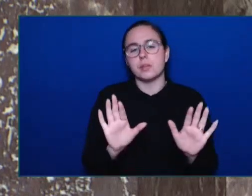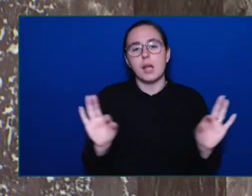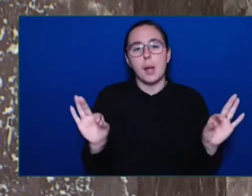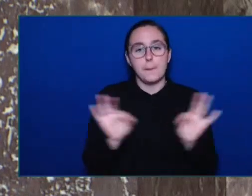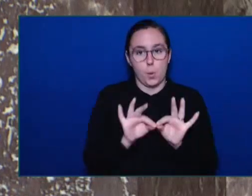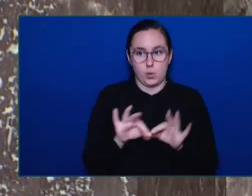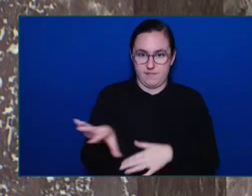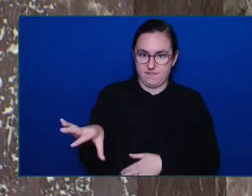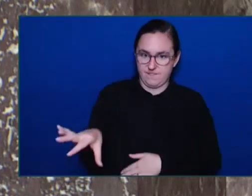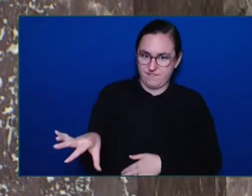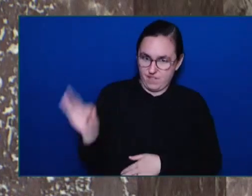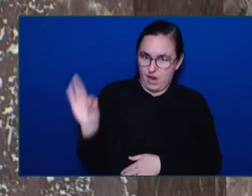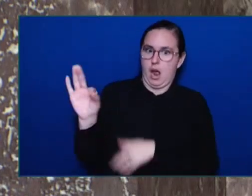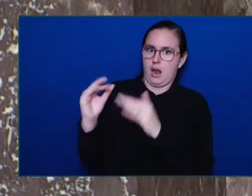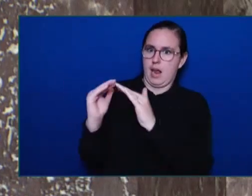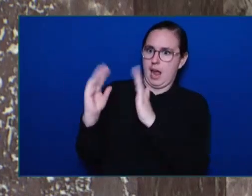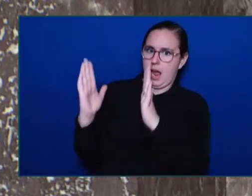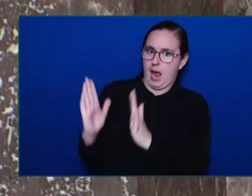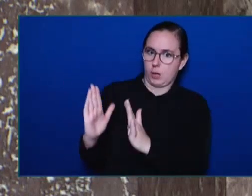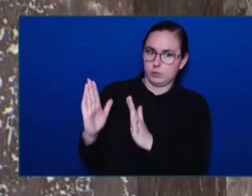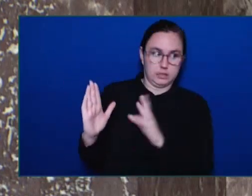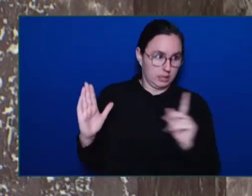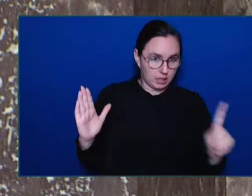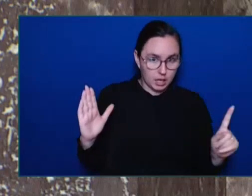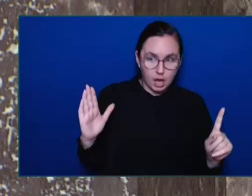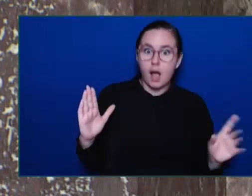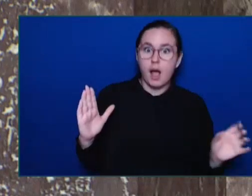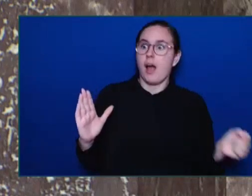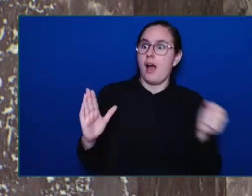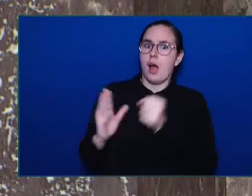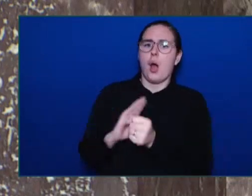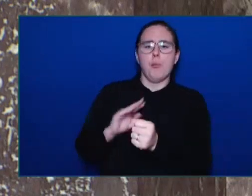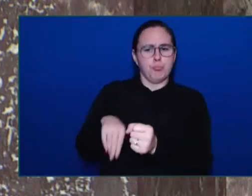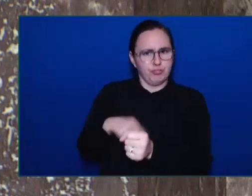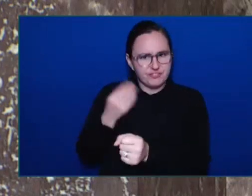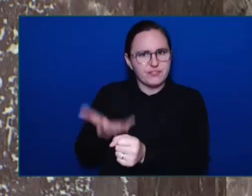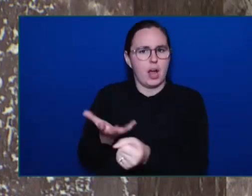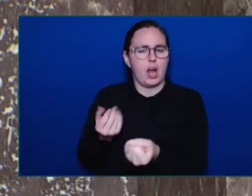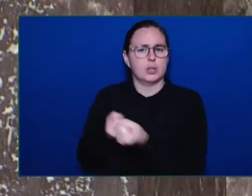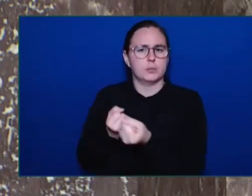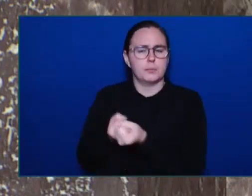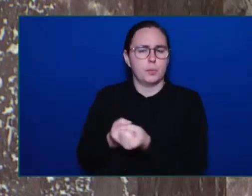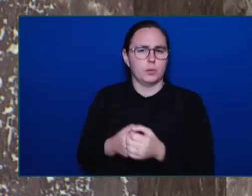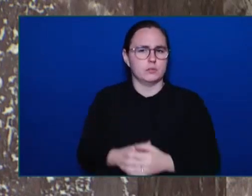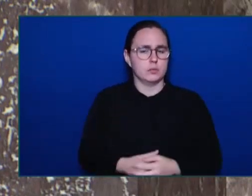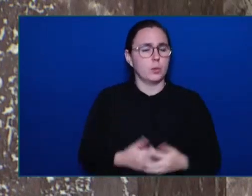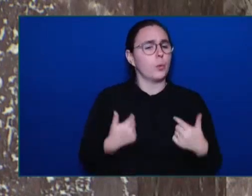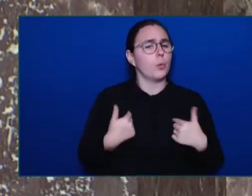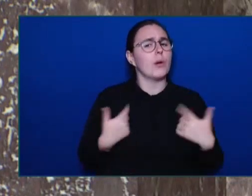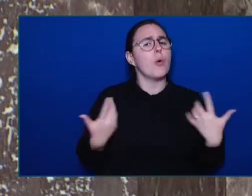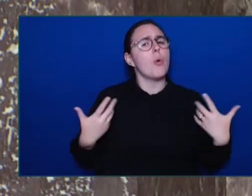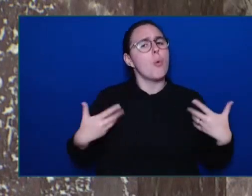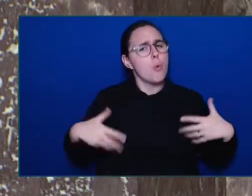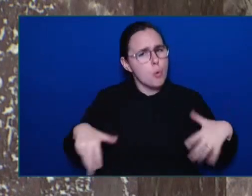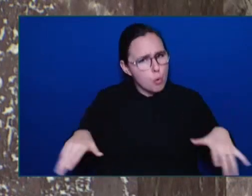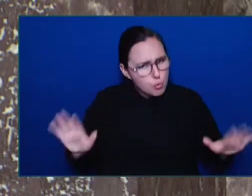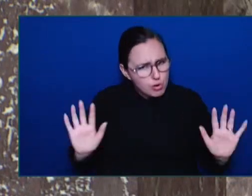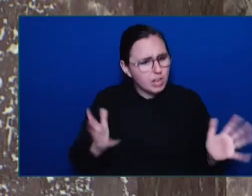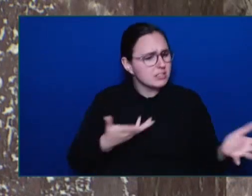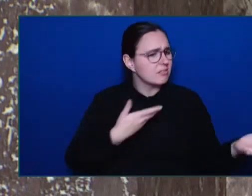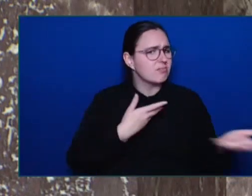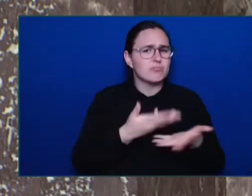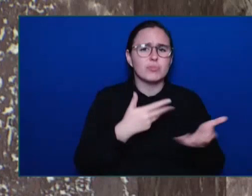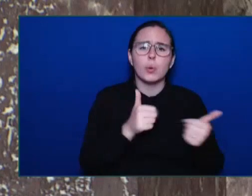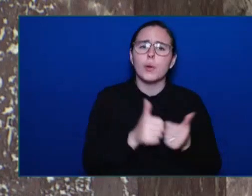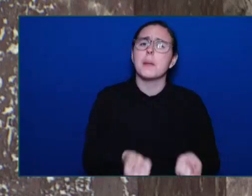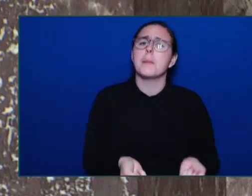had the opportunity to meet with many people that have found success in the supports we've provided. I was just recently in Vernon, Honourable Speaker,